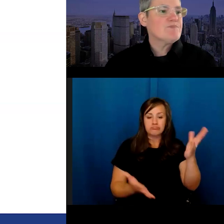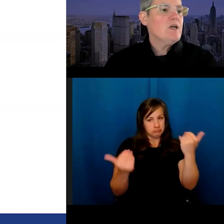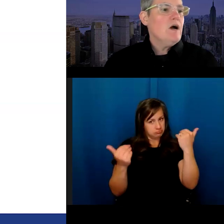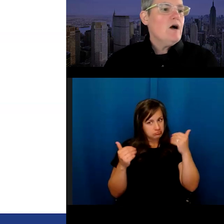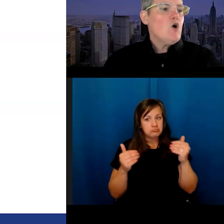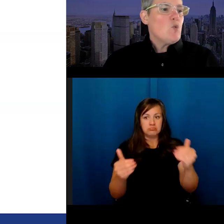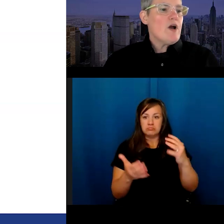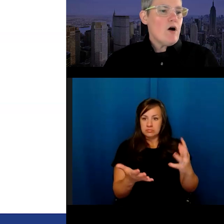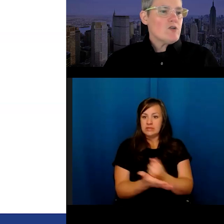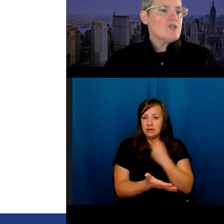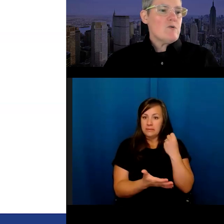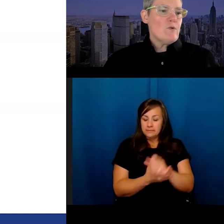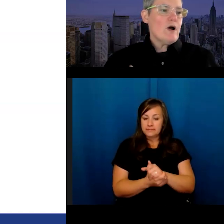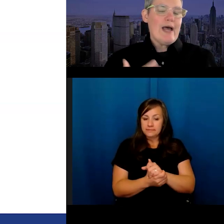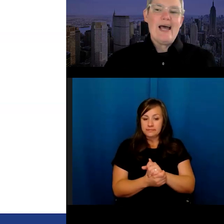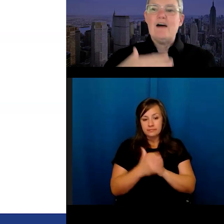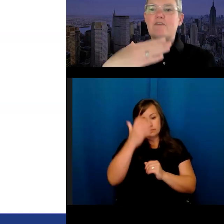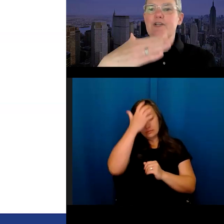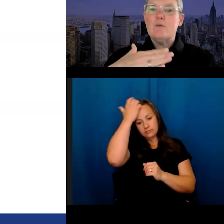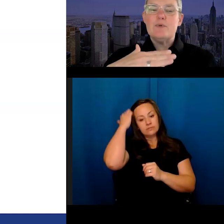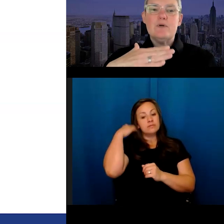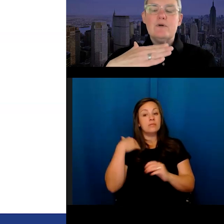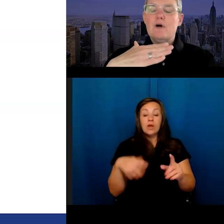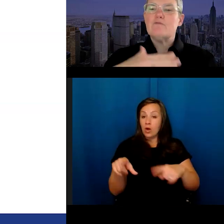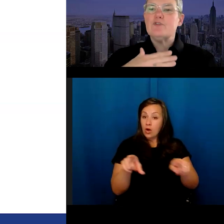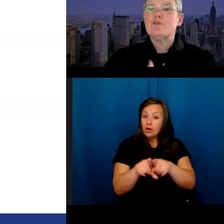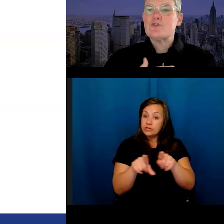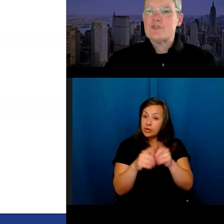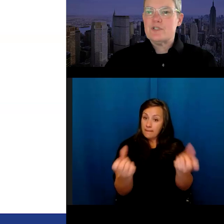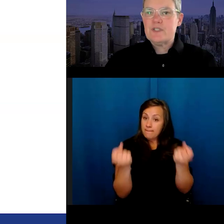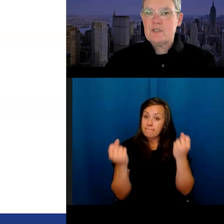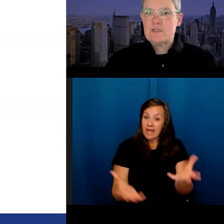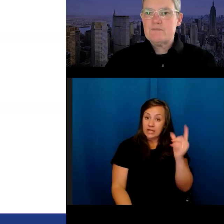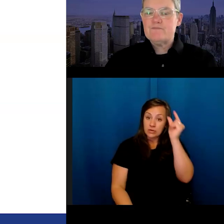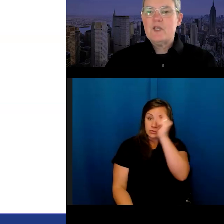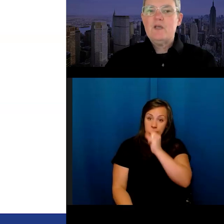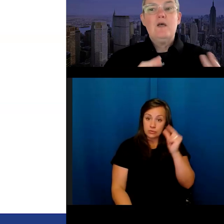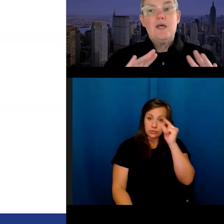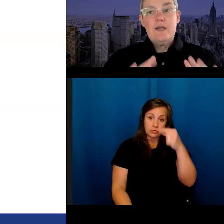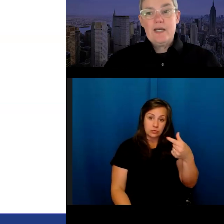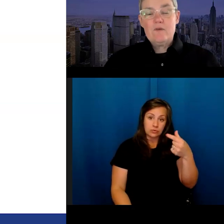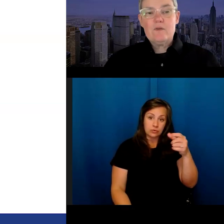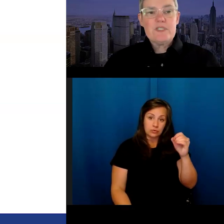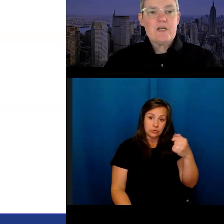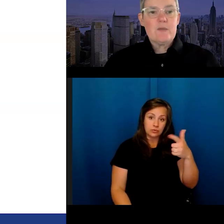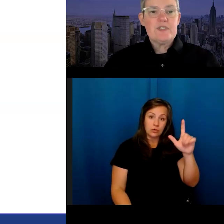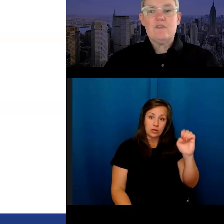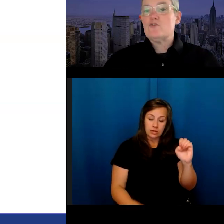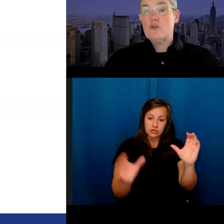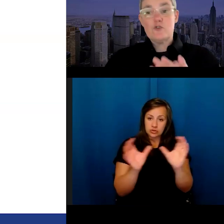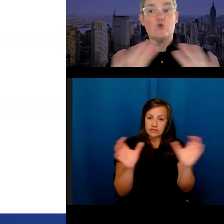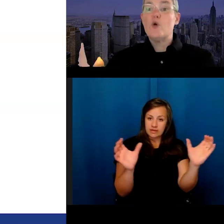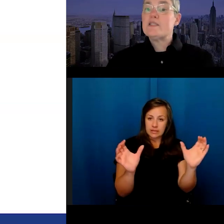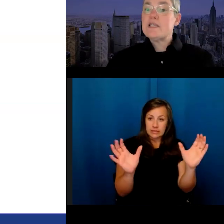that. We also have a number of Google certificates. Now, let me say a couple of